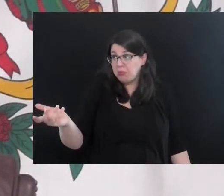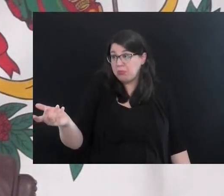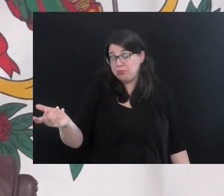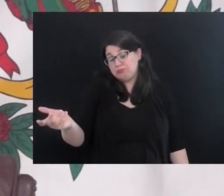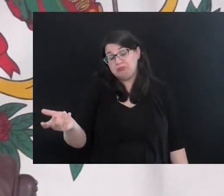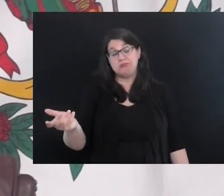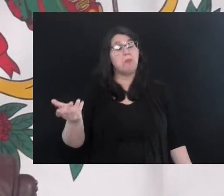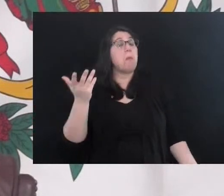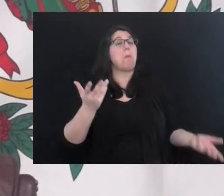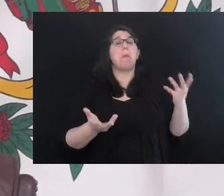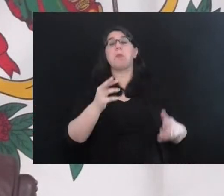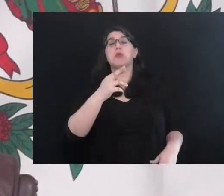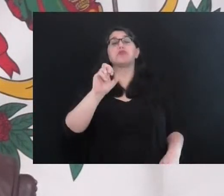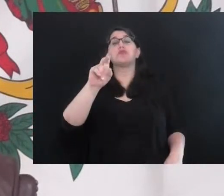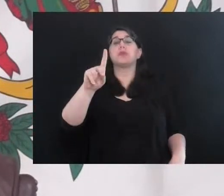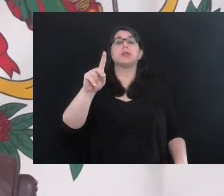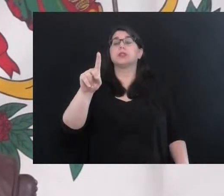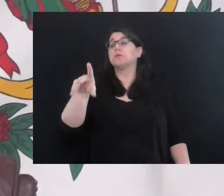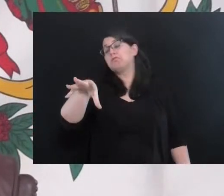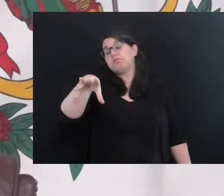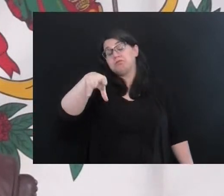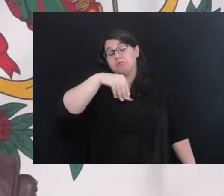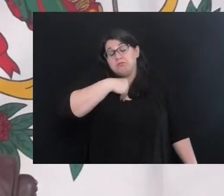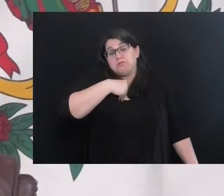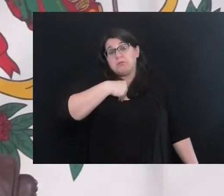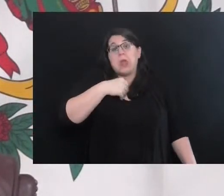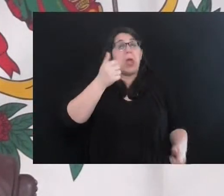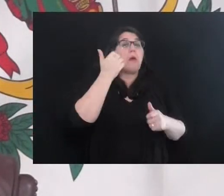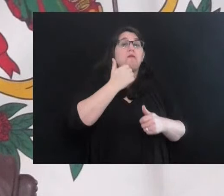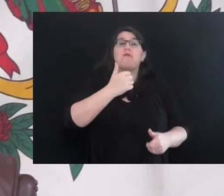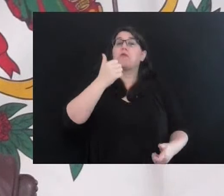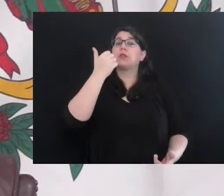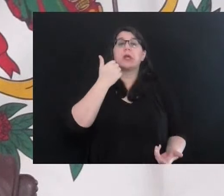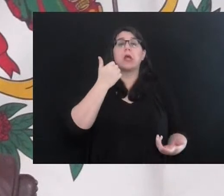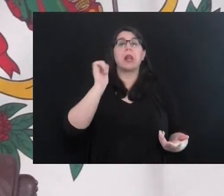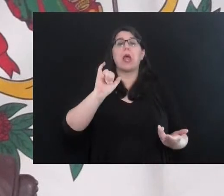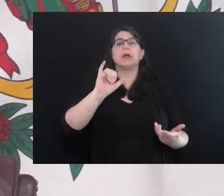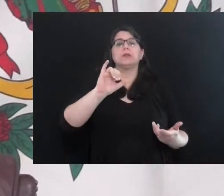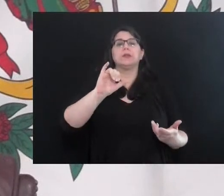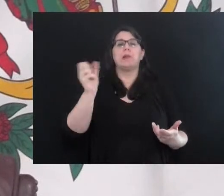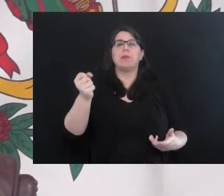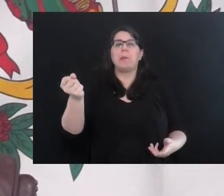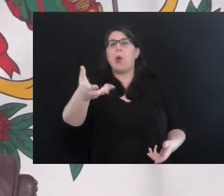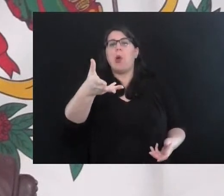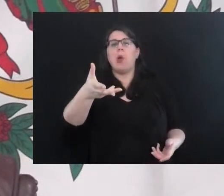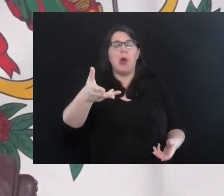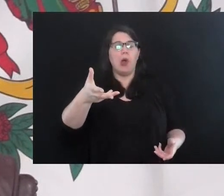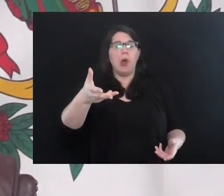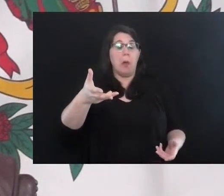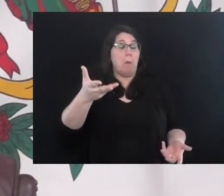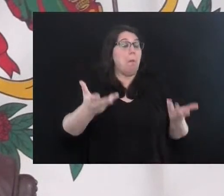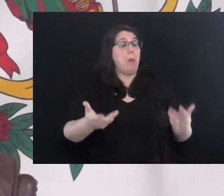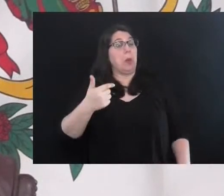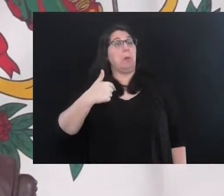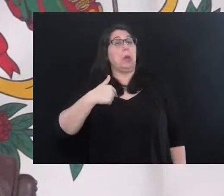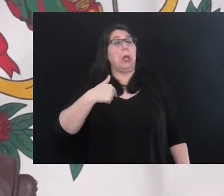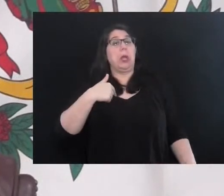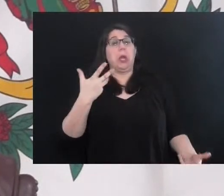dial, every day you get up, you spin the dial, and who knows? Could be one of the